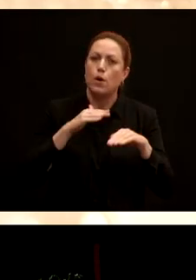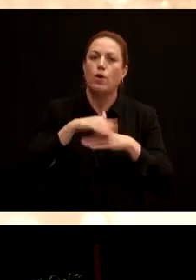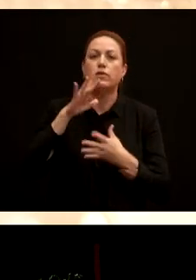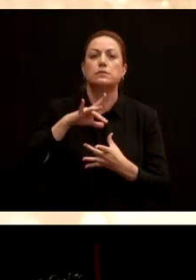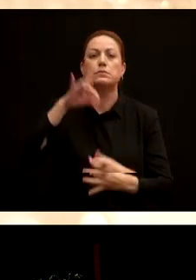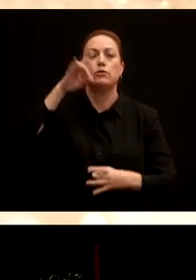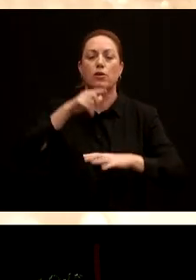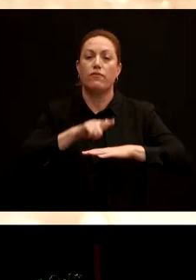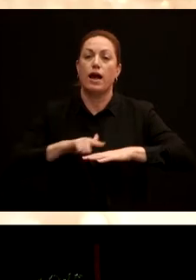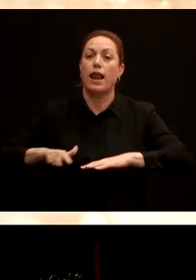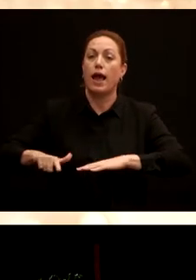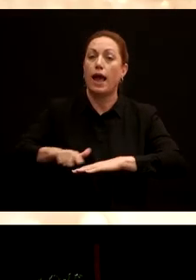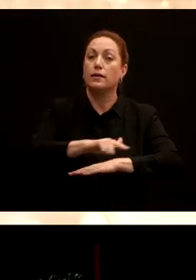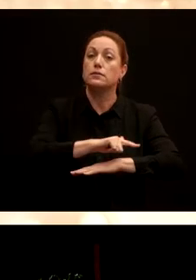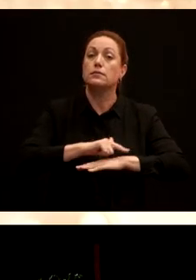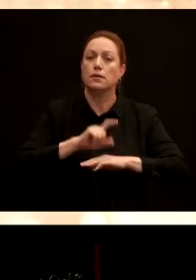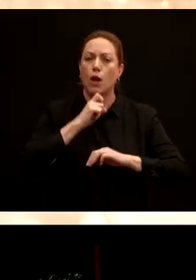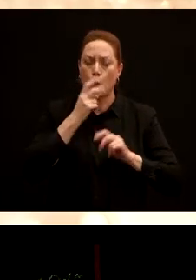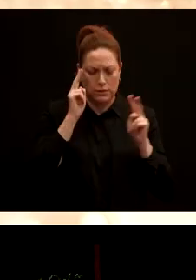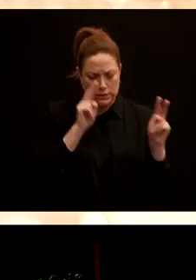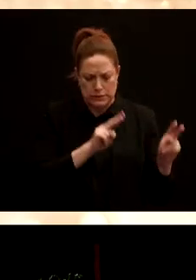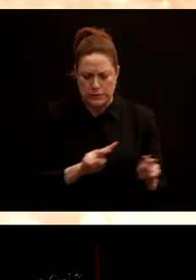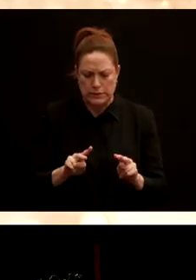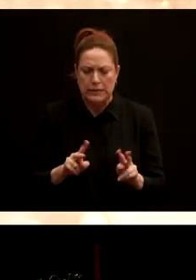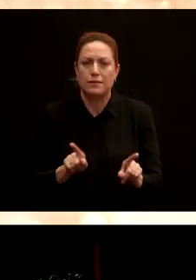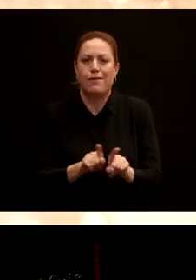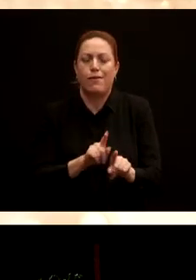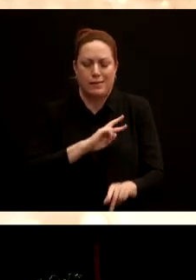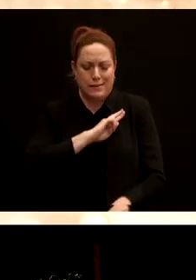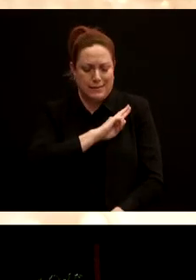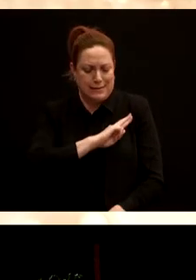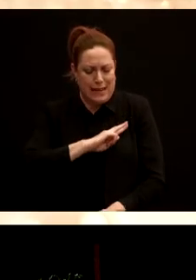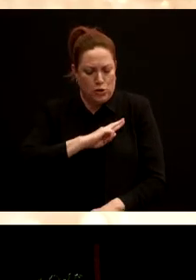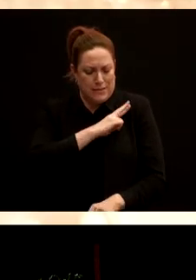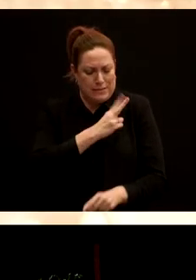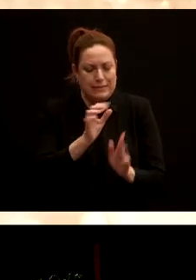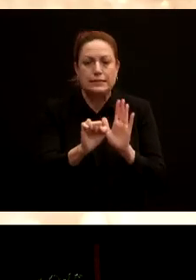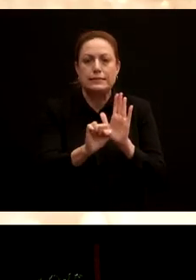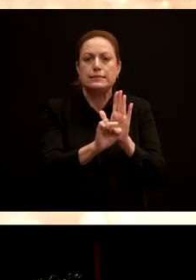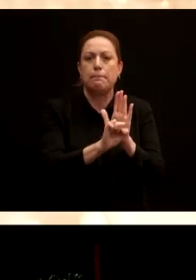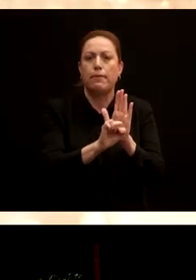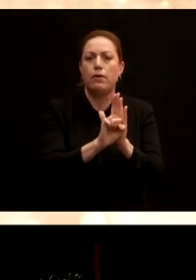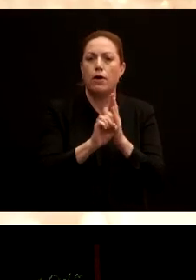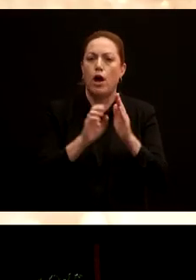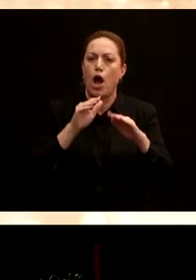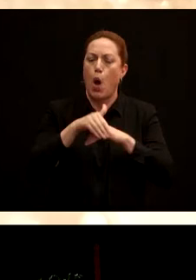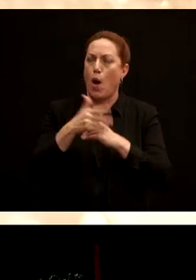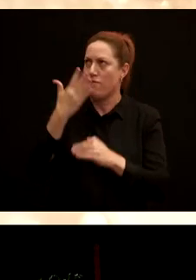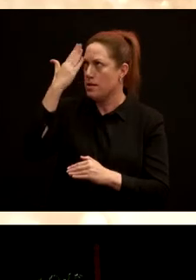land, we will see it as a sacrament and icon of our mothering Creator Spirit.